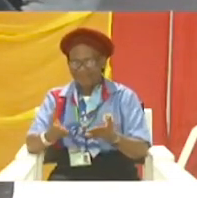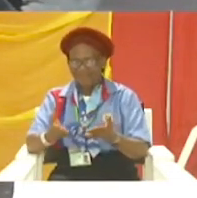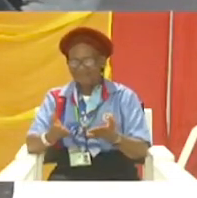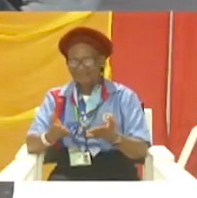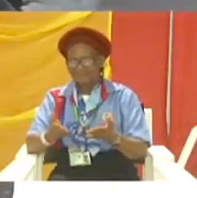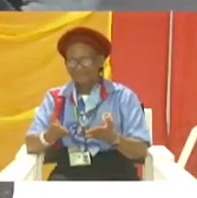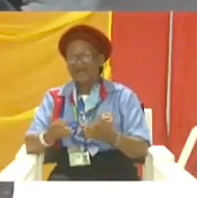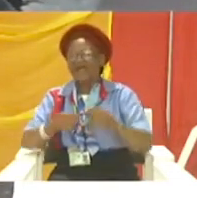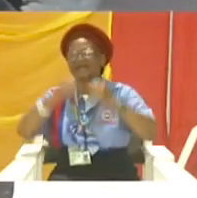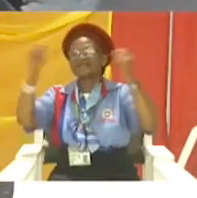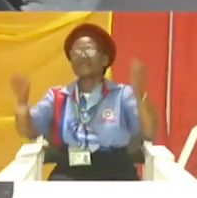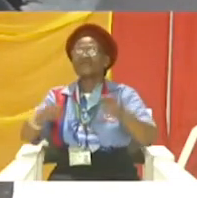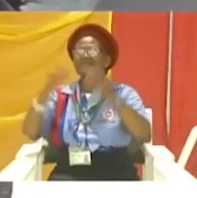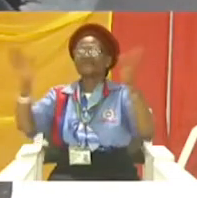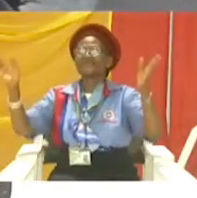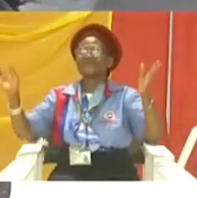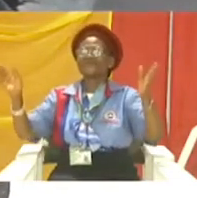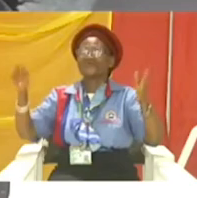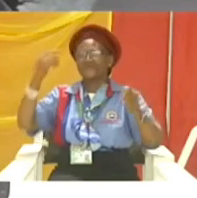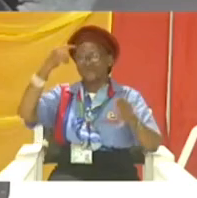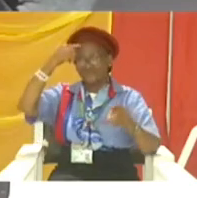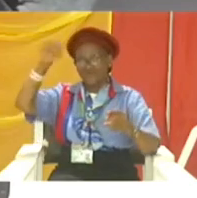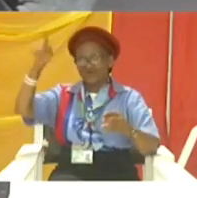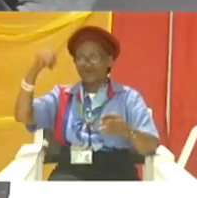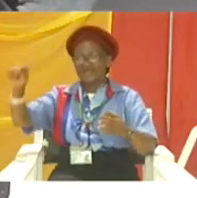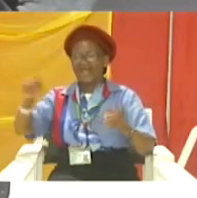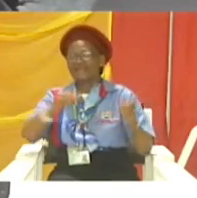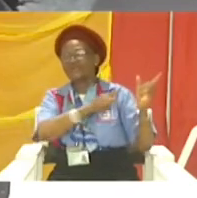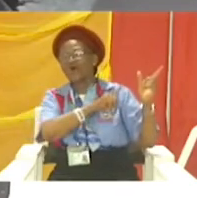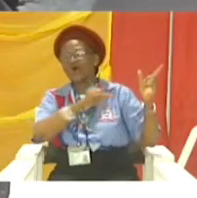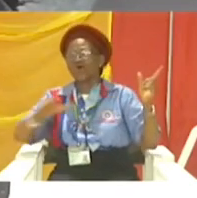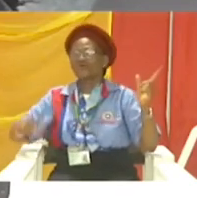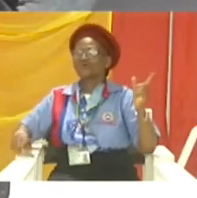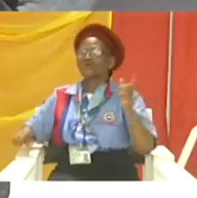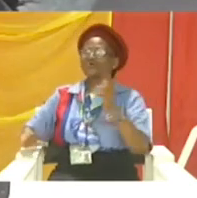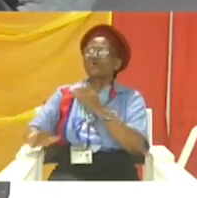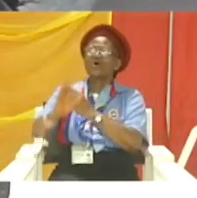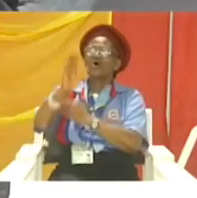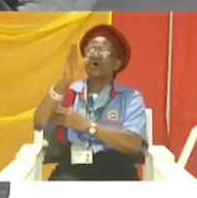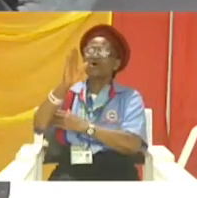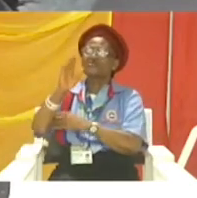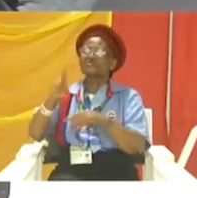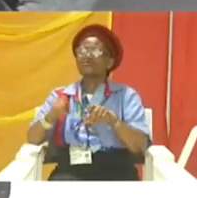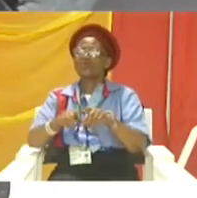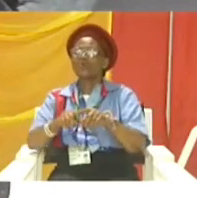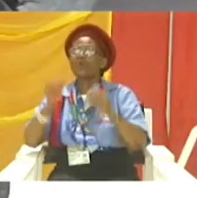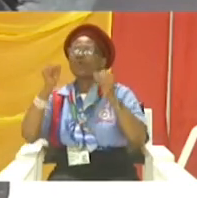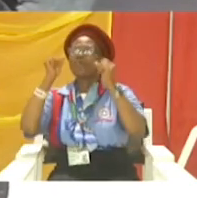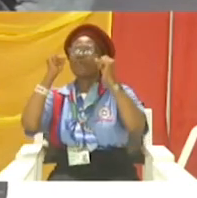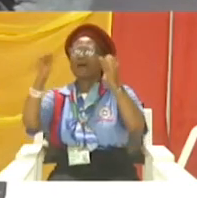serve. Hallelujah for the Lord God,